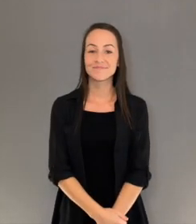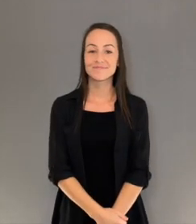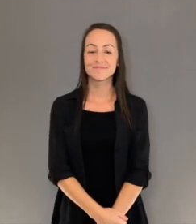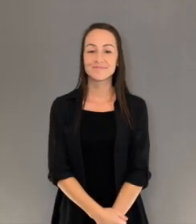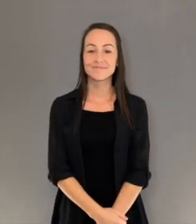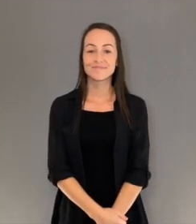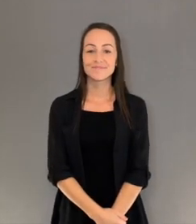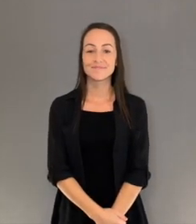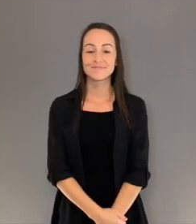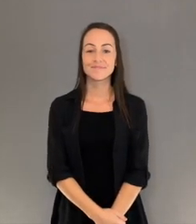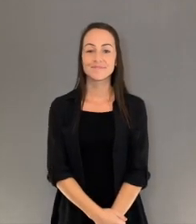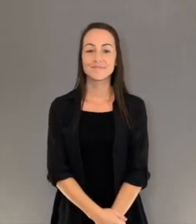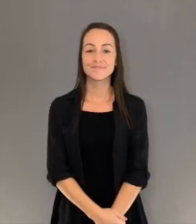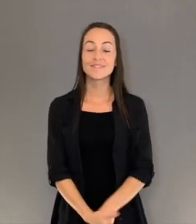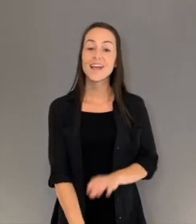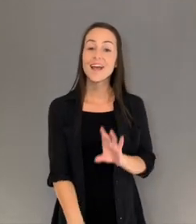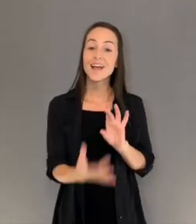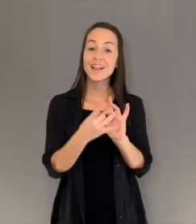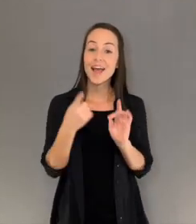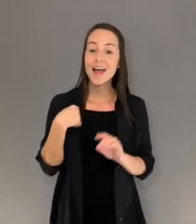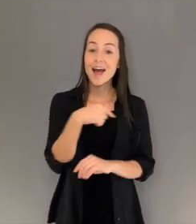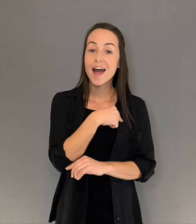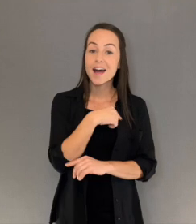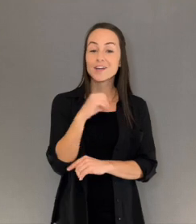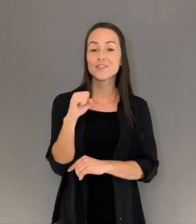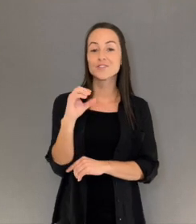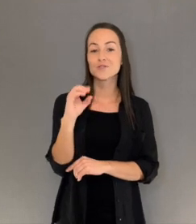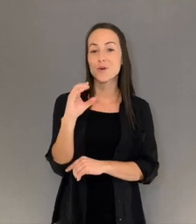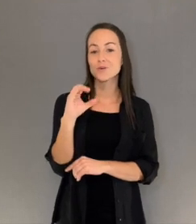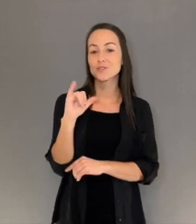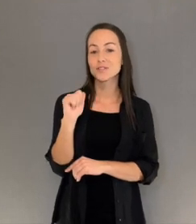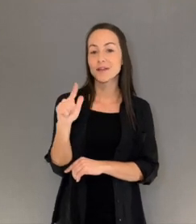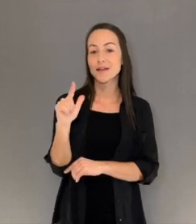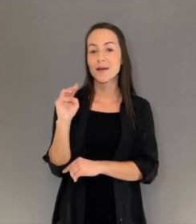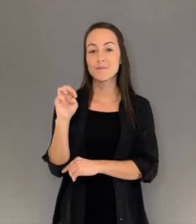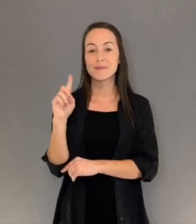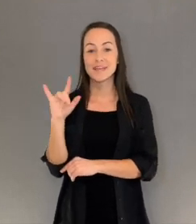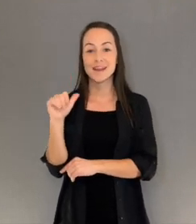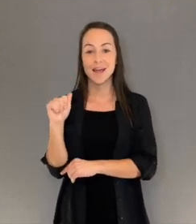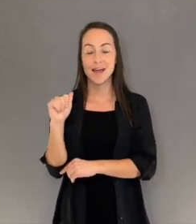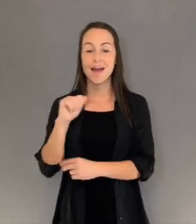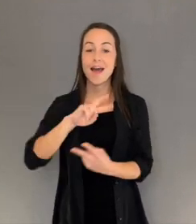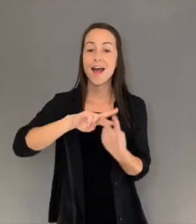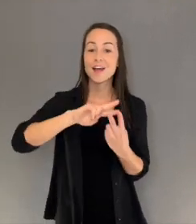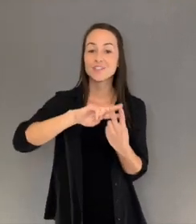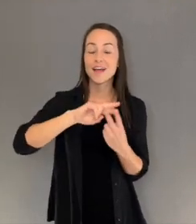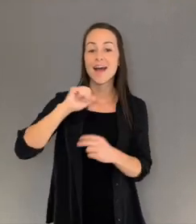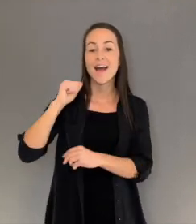Follow us on social media, #AppletonMuseumAtHome.